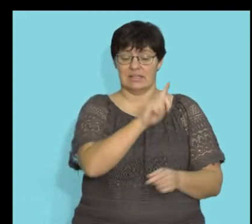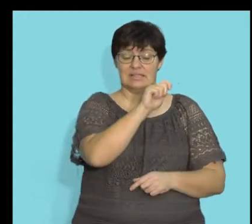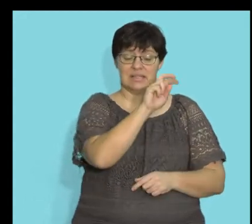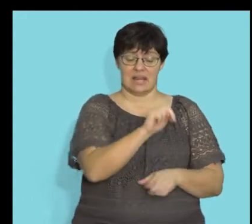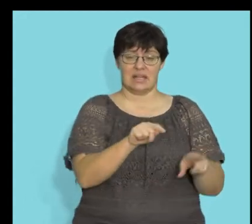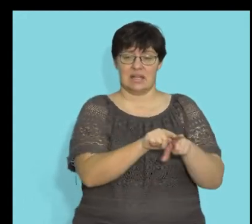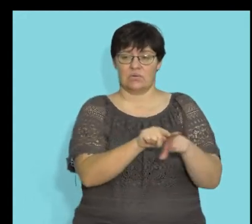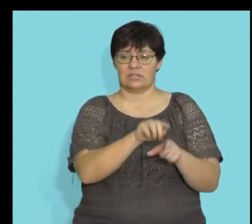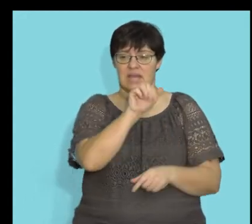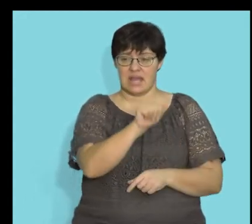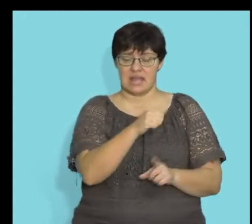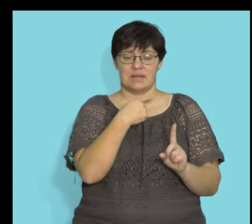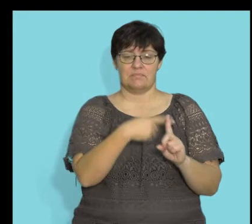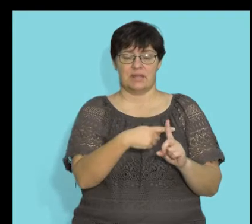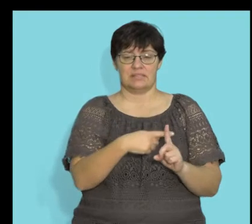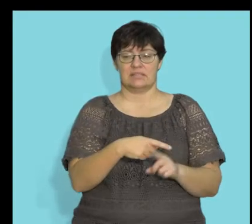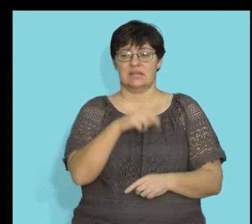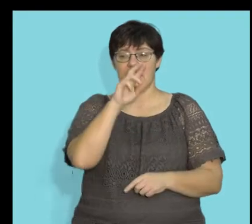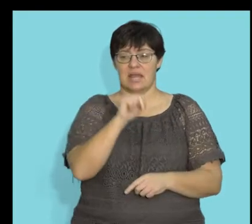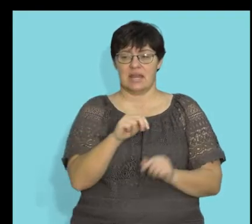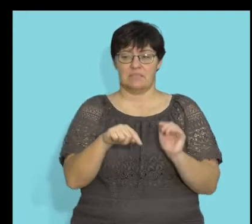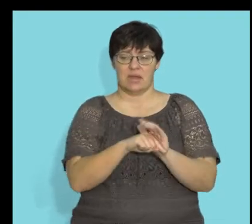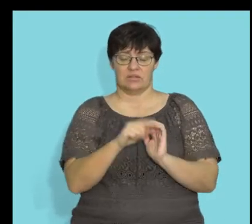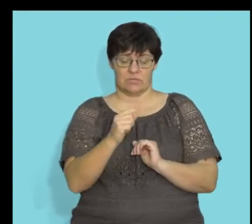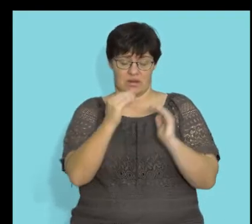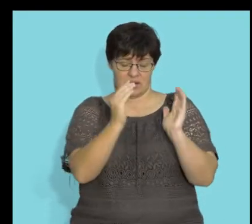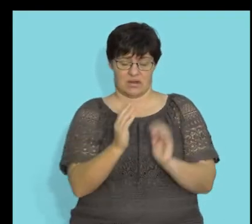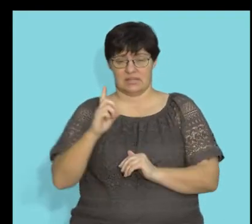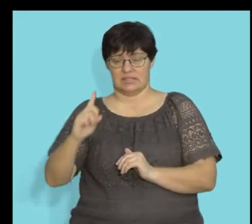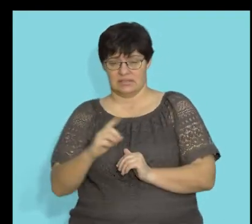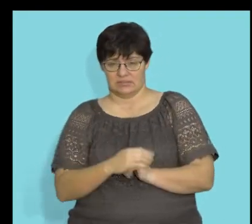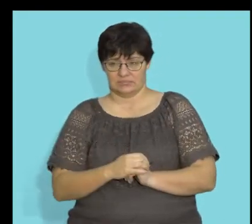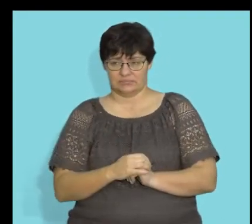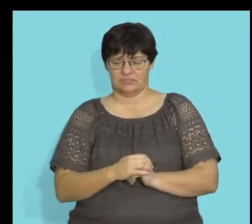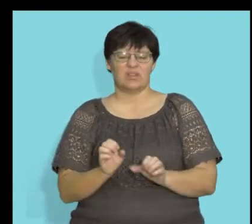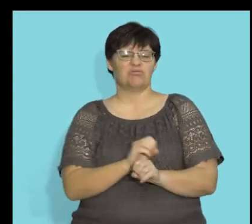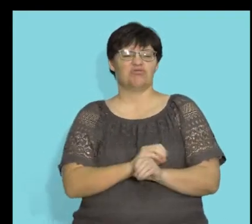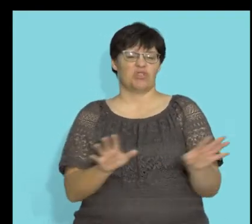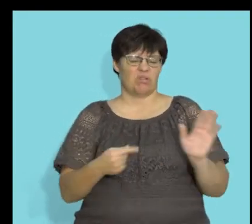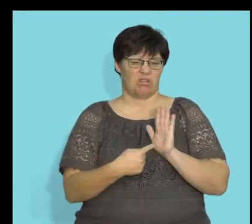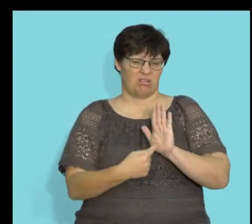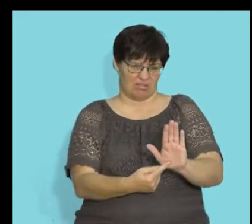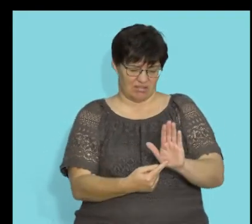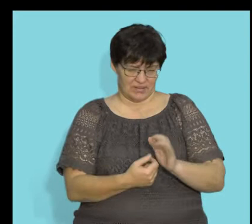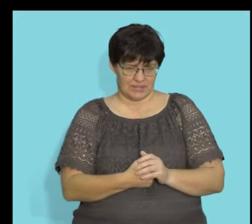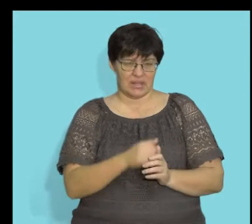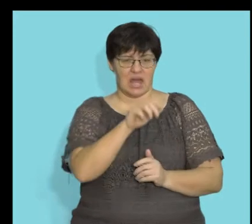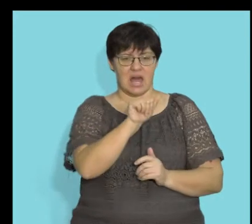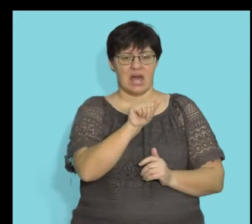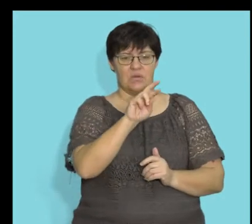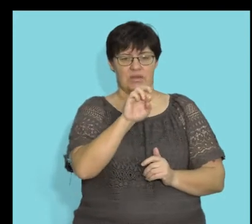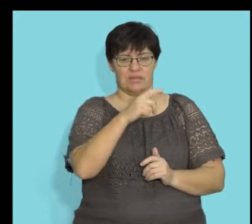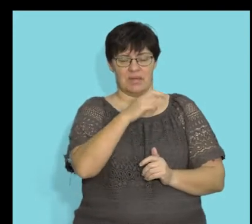to A plus n minus 1 d. This is just your general form of an